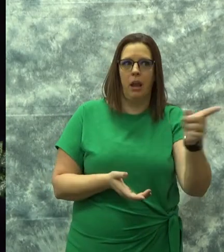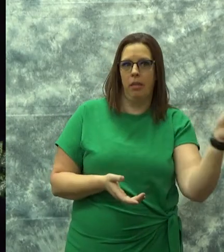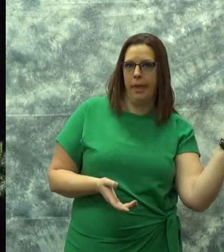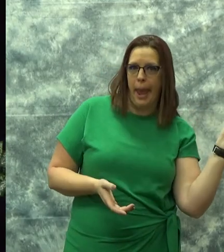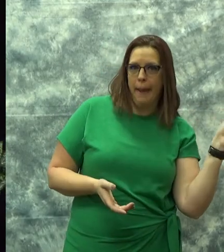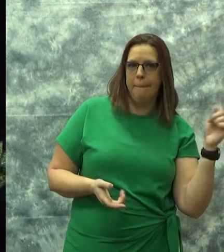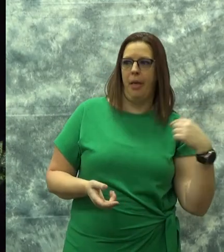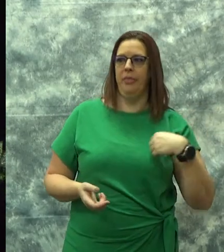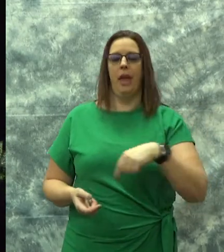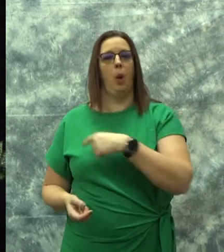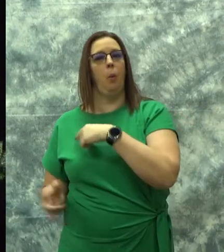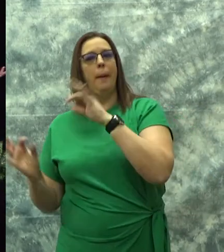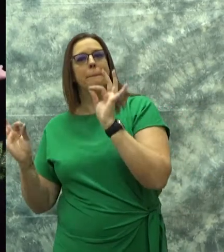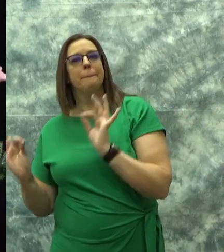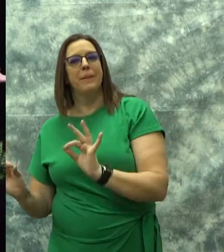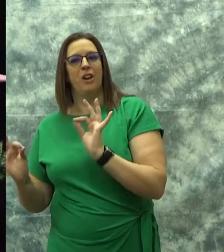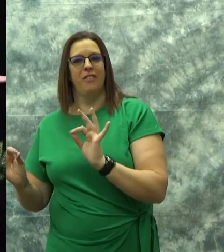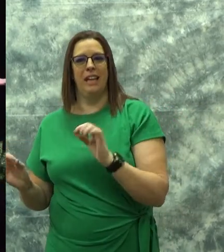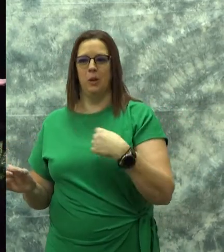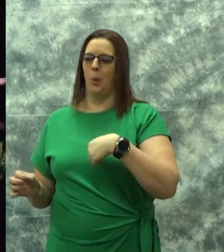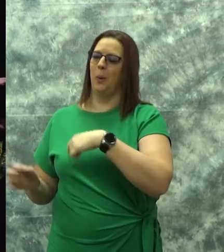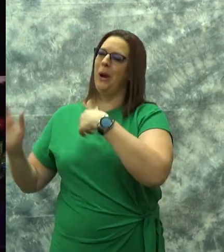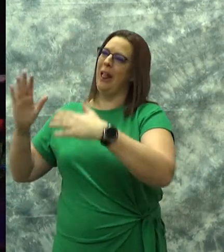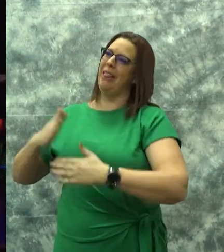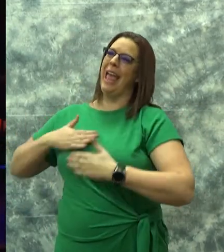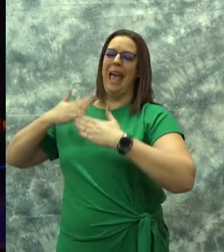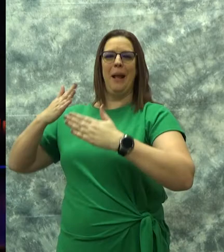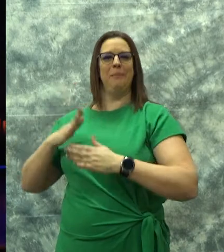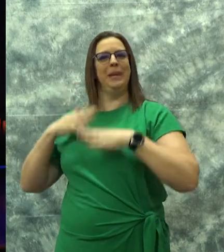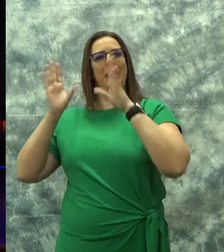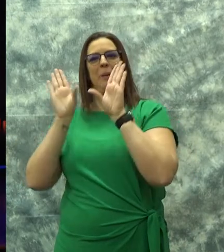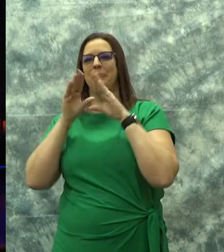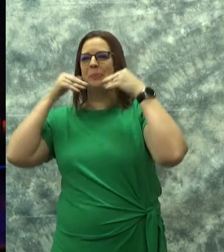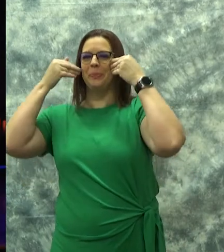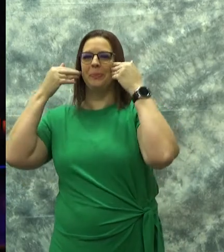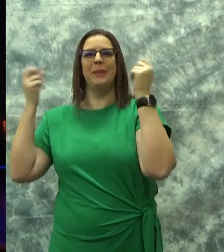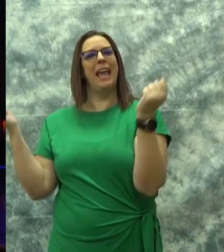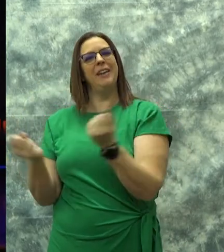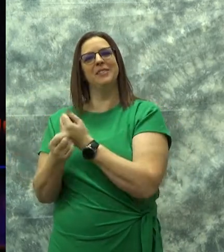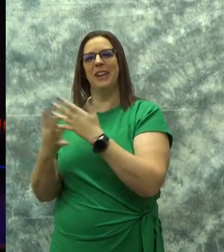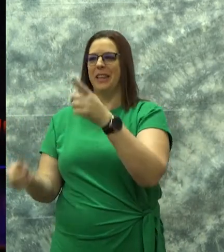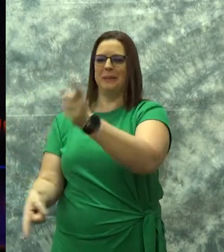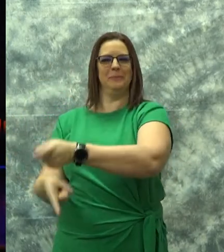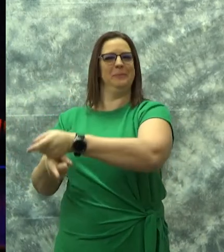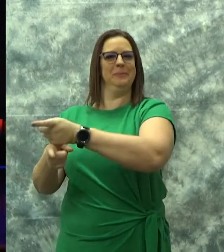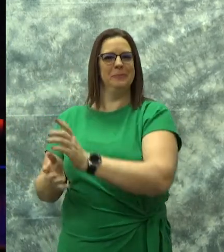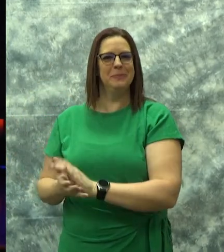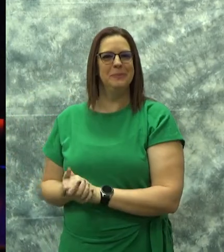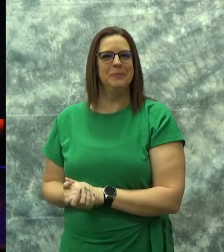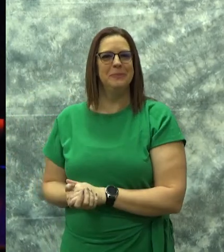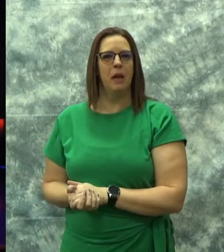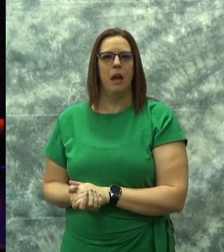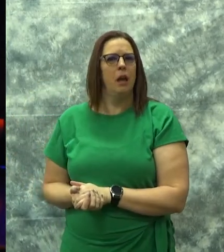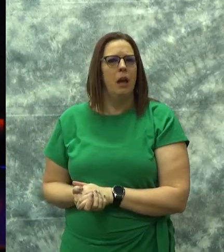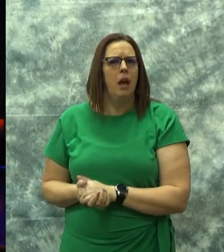the urban legend that we're all a bunch of perfect people who are always happy and joyful and everything's going our